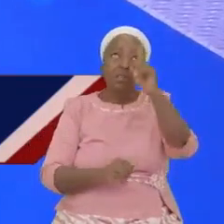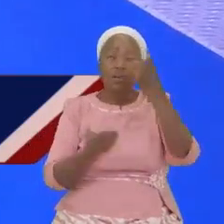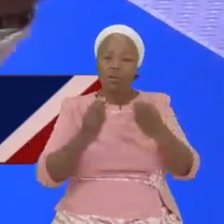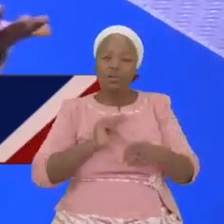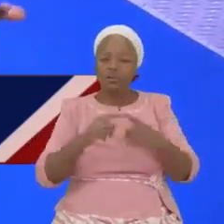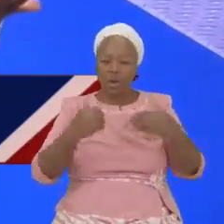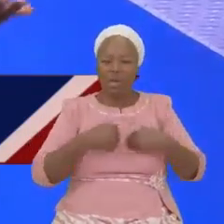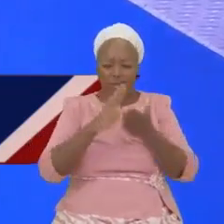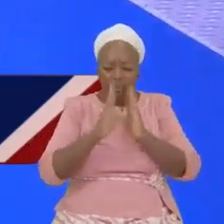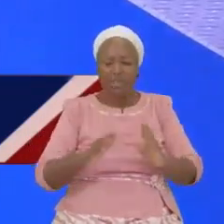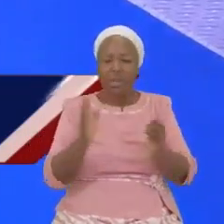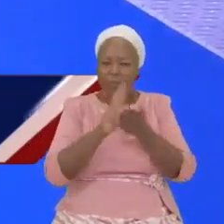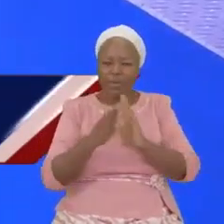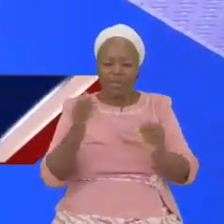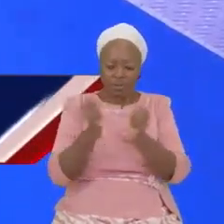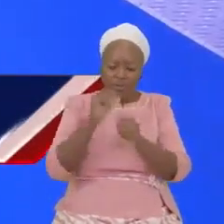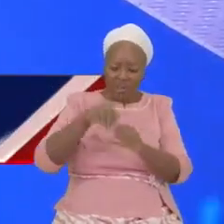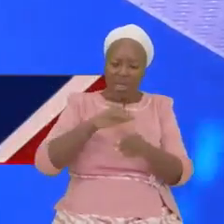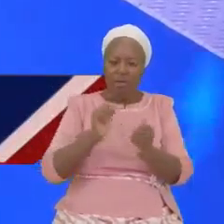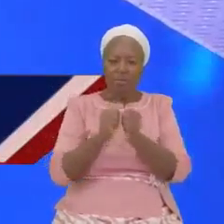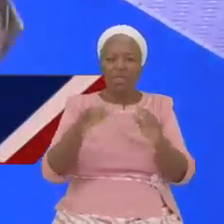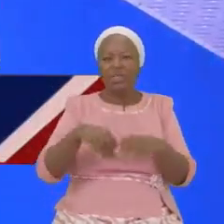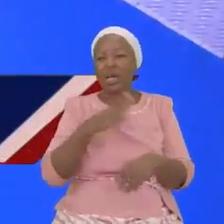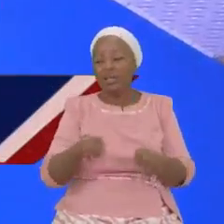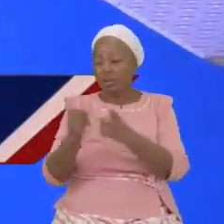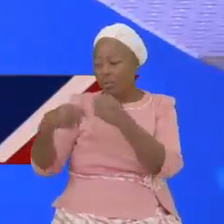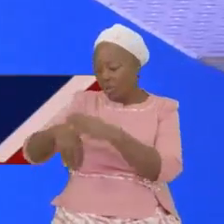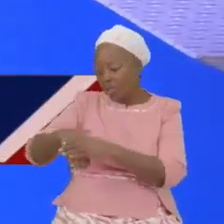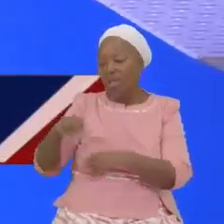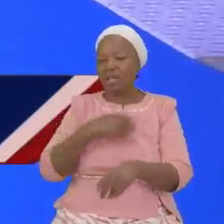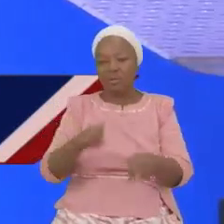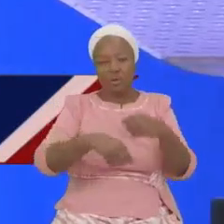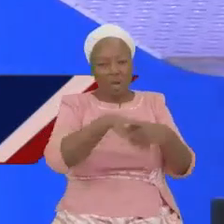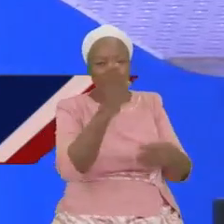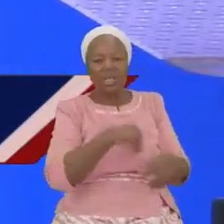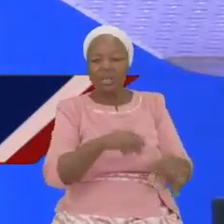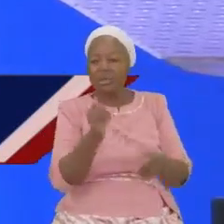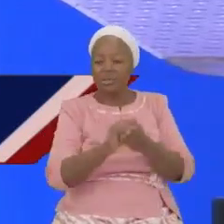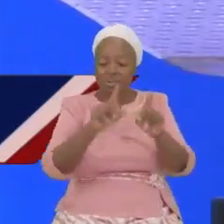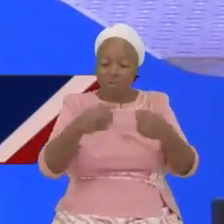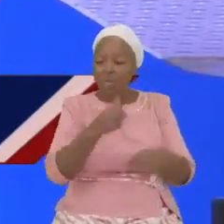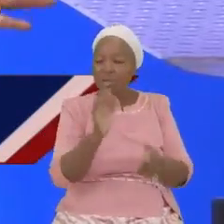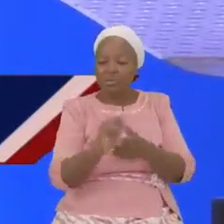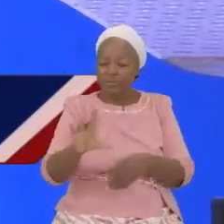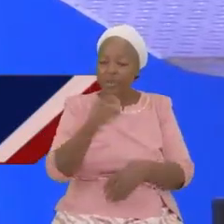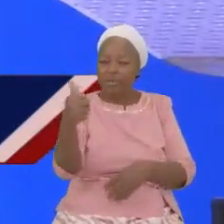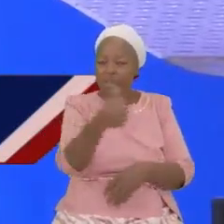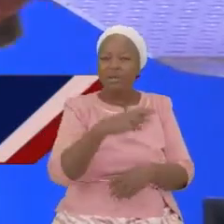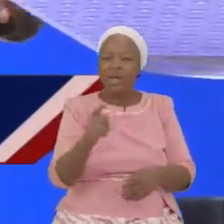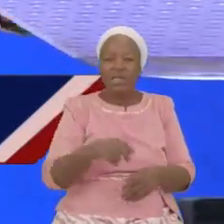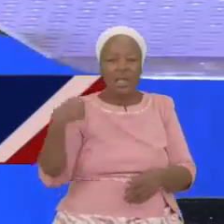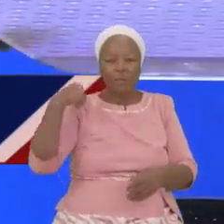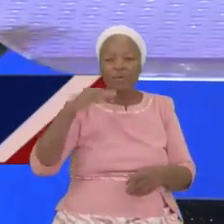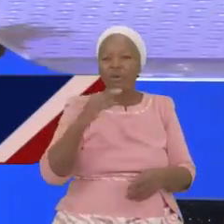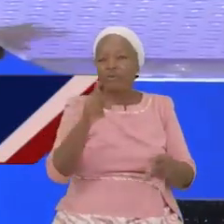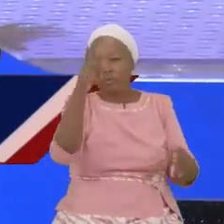Peace within, peace without. As you come in, as you go out, anywhere you go, anywhere you find yourself, by the appointment of